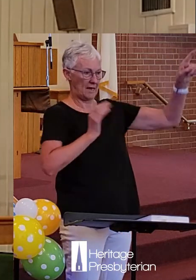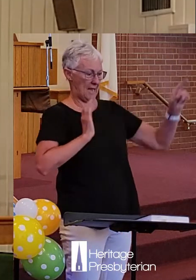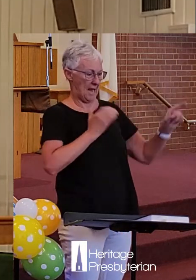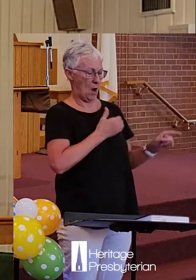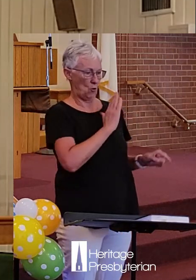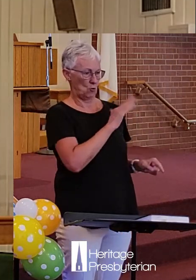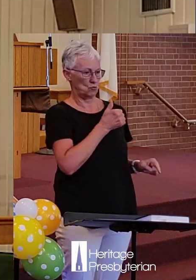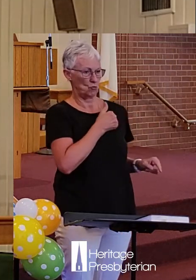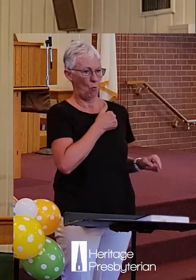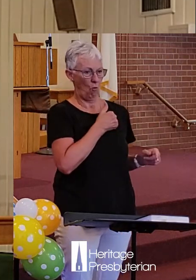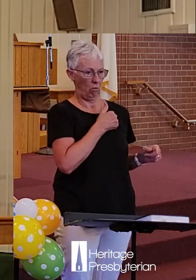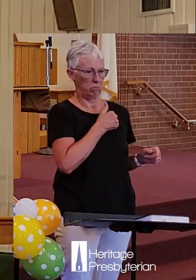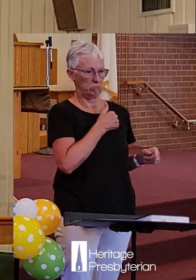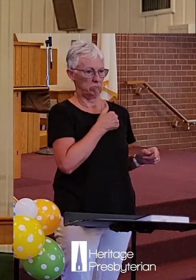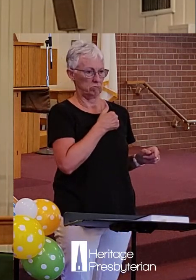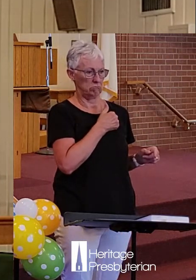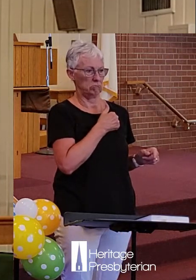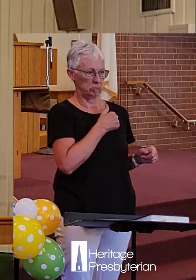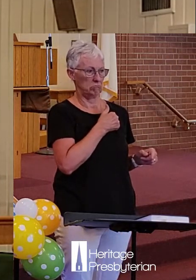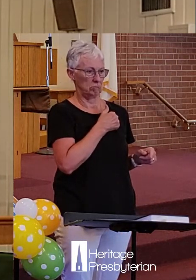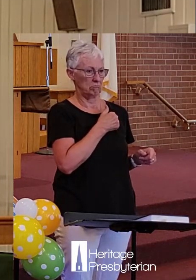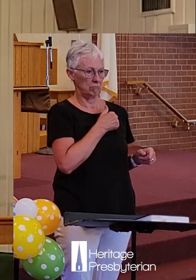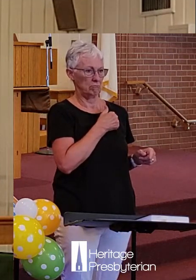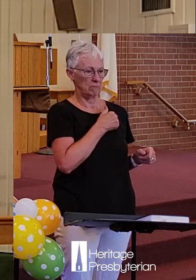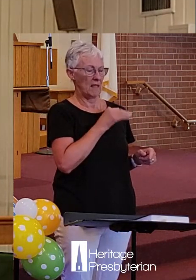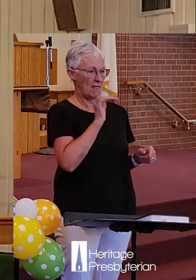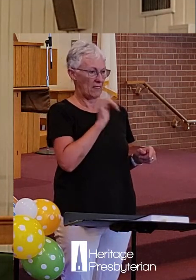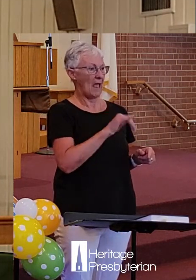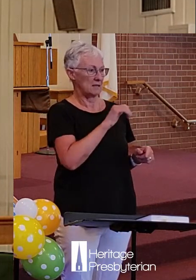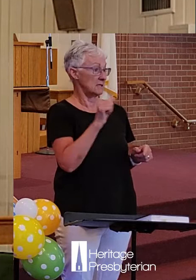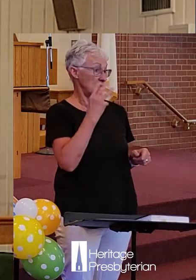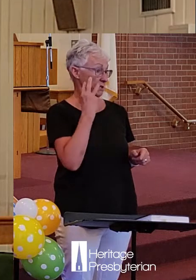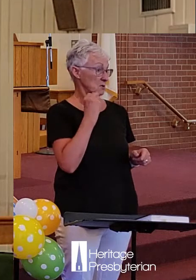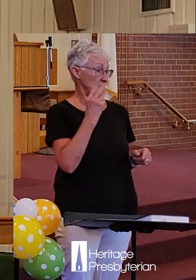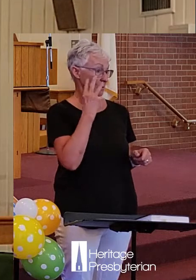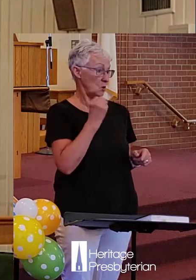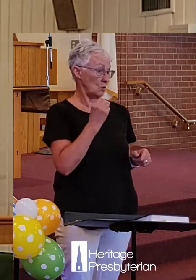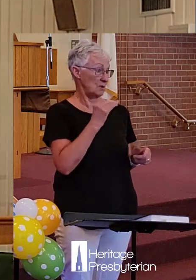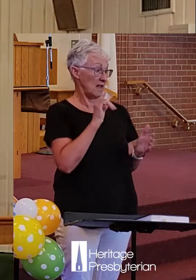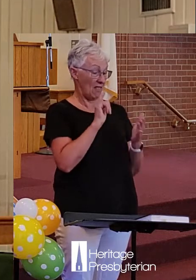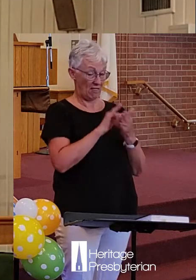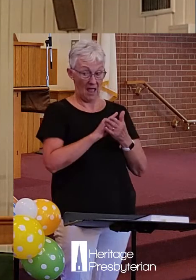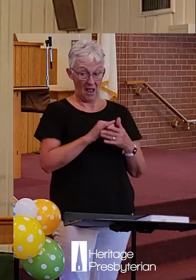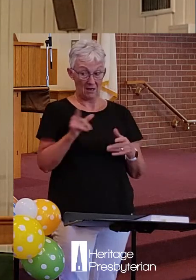It's a spectral experience. One these men would never forget.